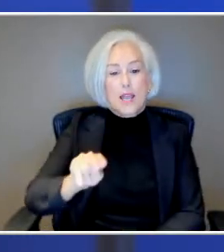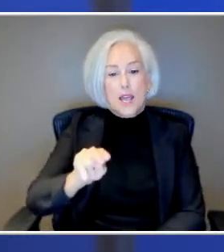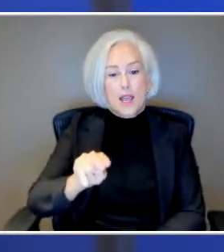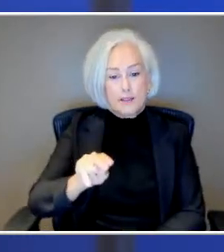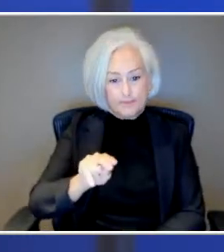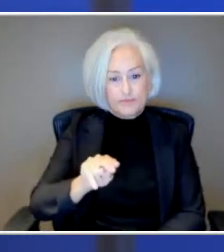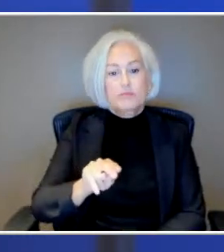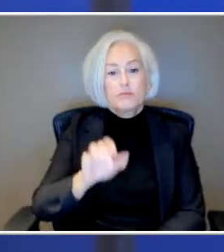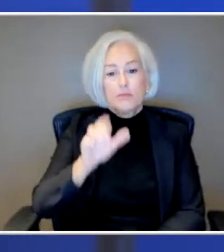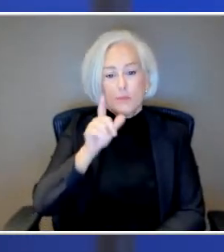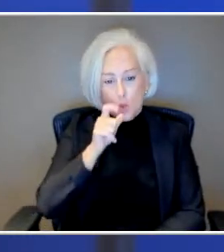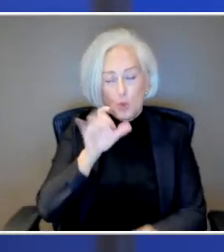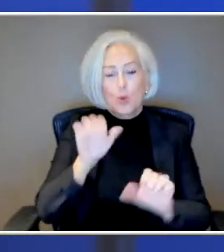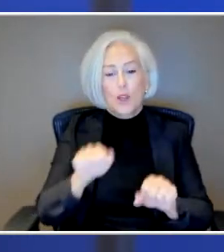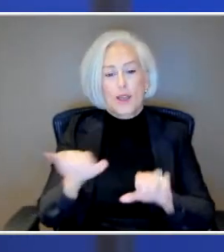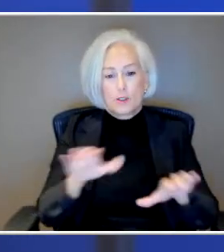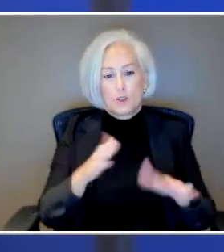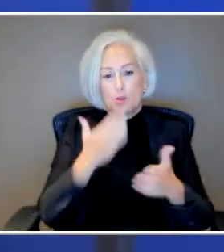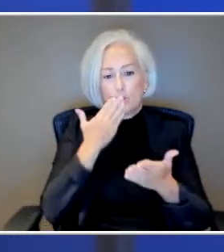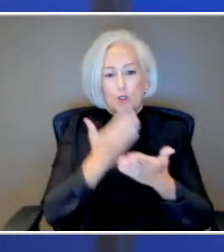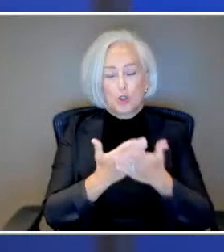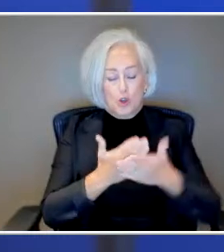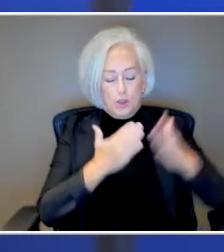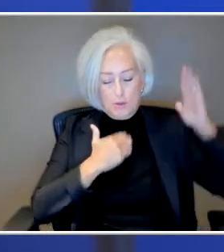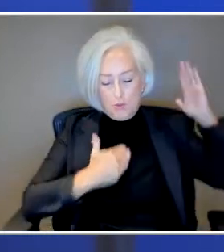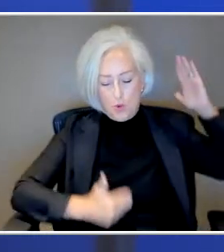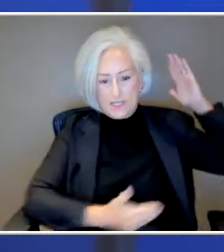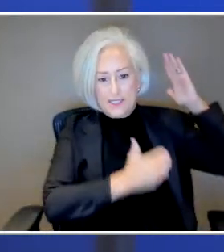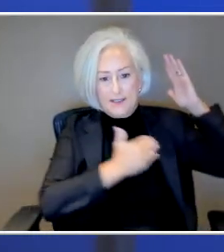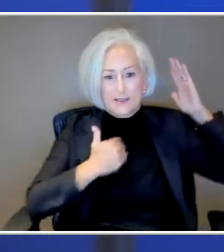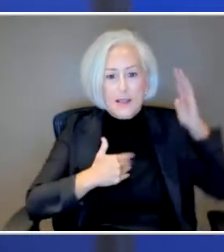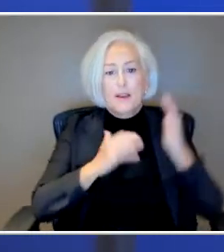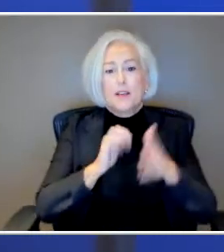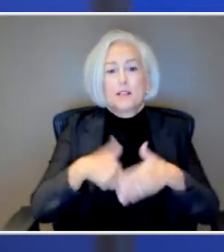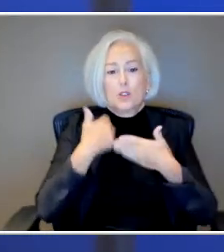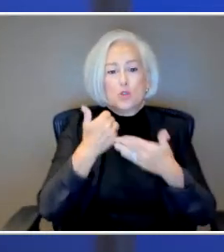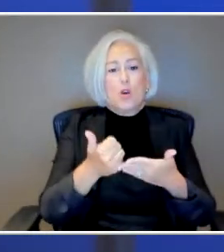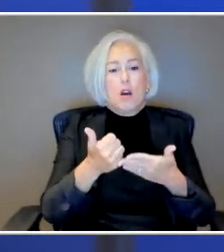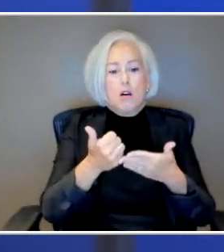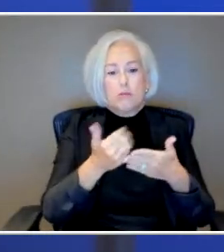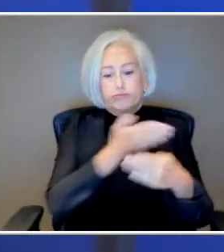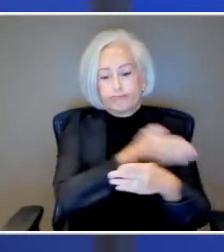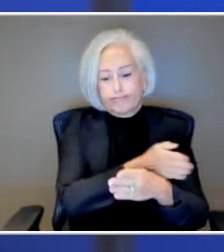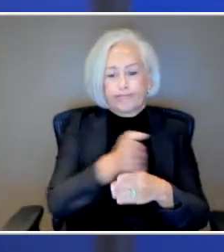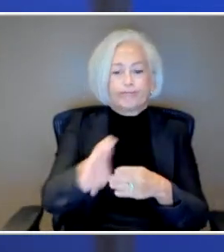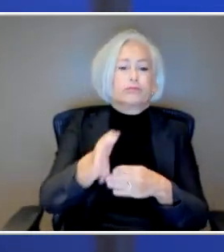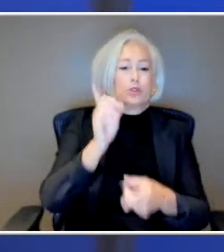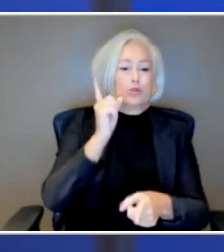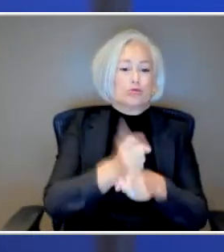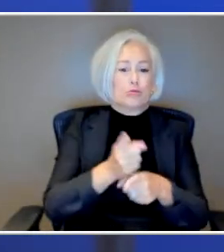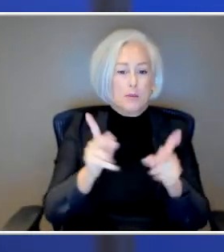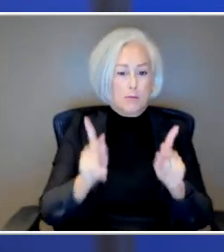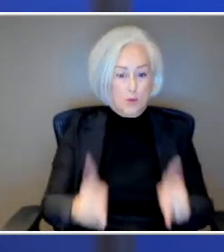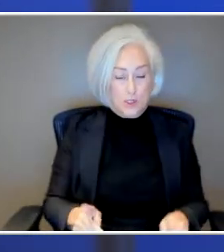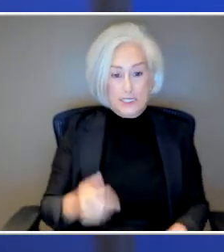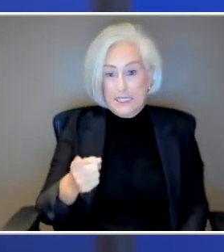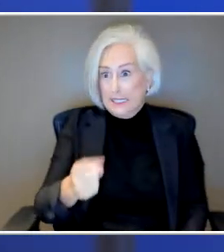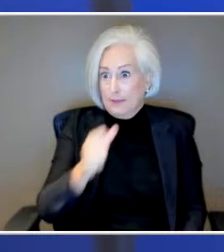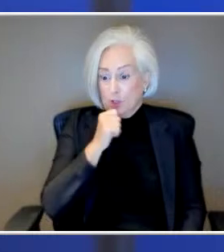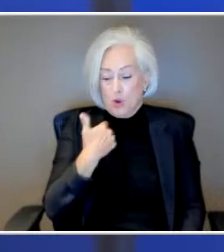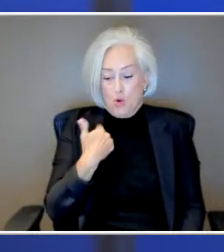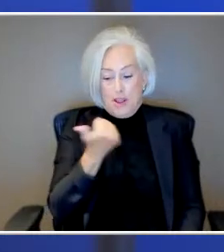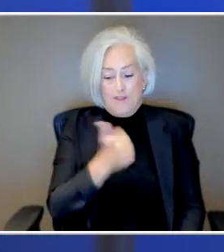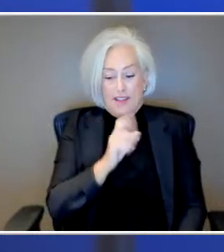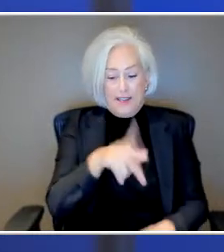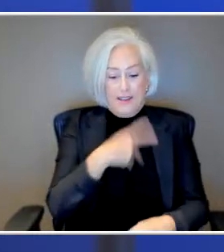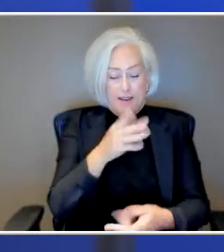good breast exam to be able to help then direct you. At the end of the day, if you don't have anybody in that world, then